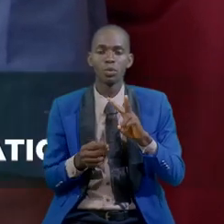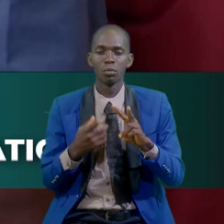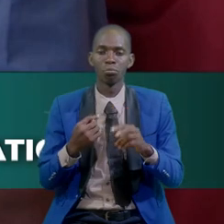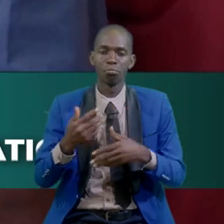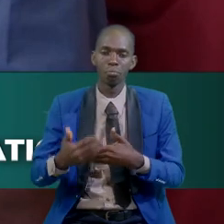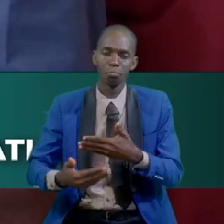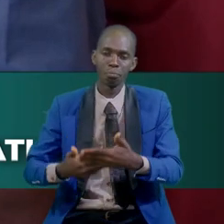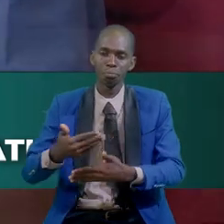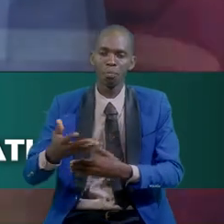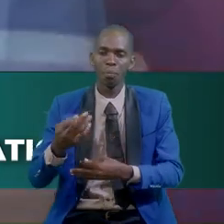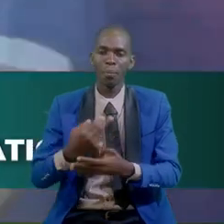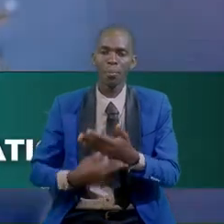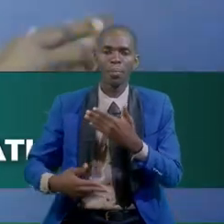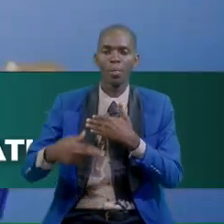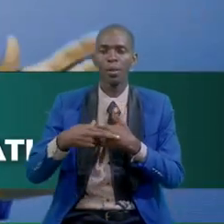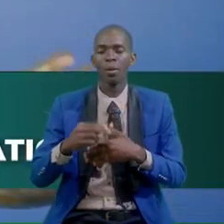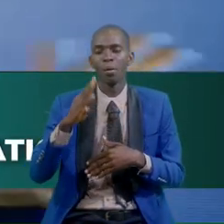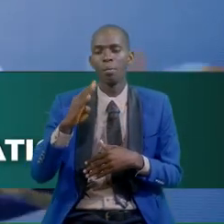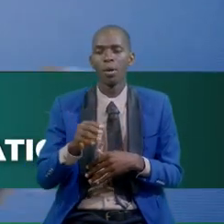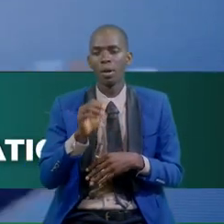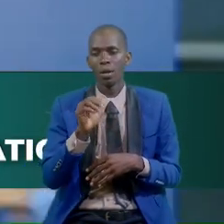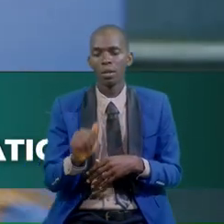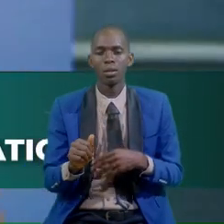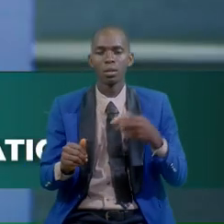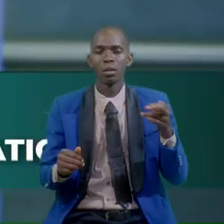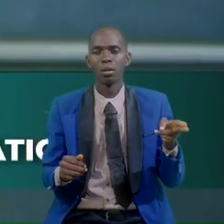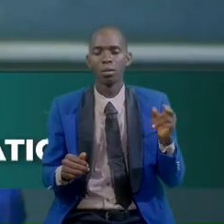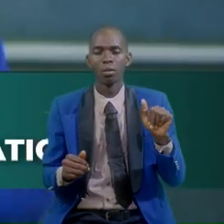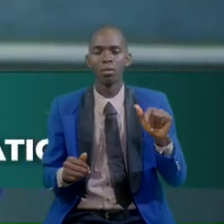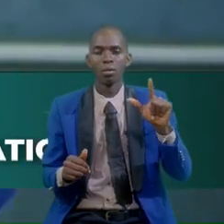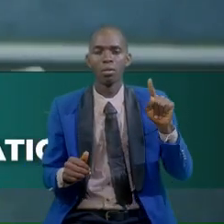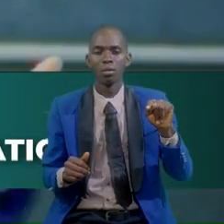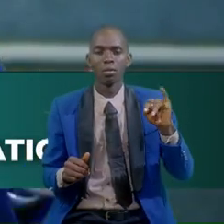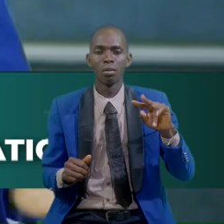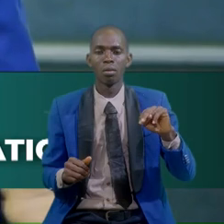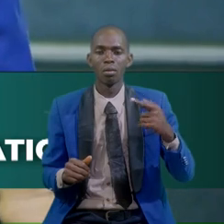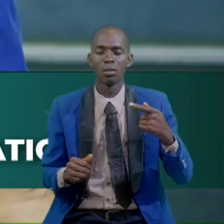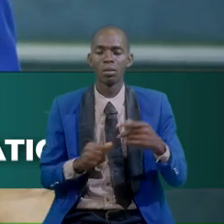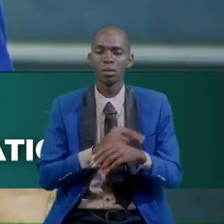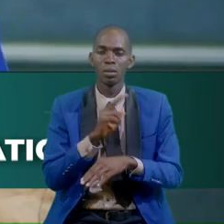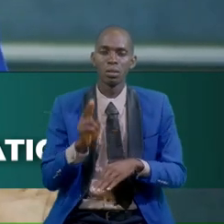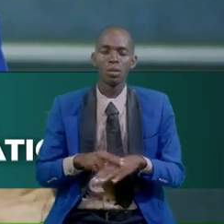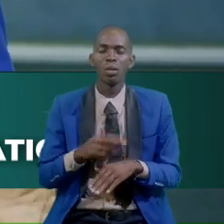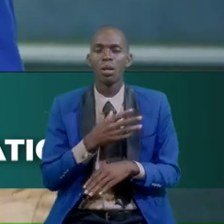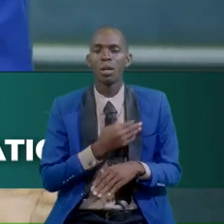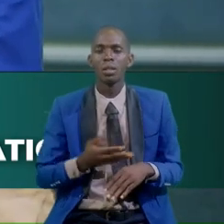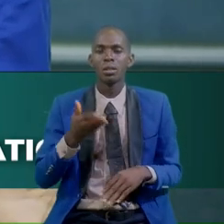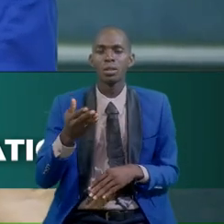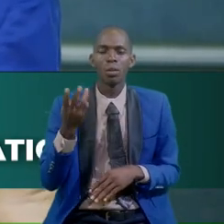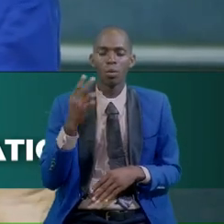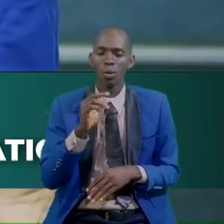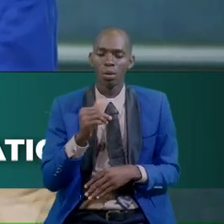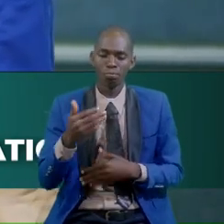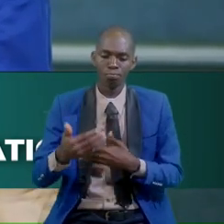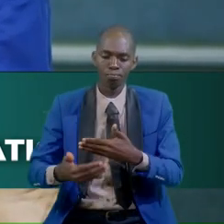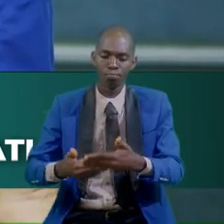a halting nation. They were halting. And then there was a process put